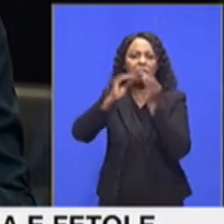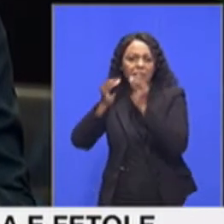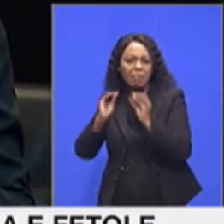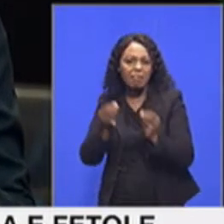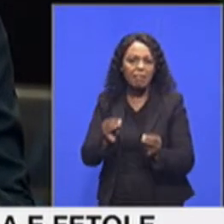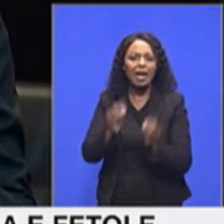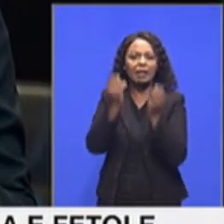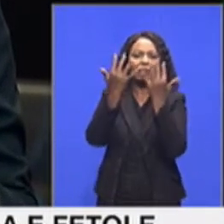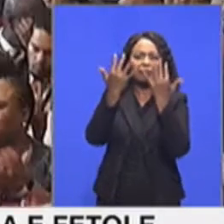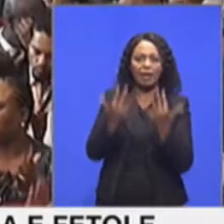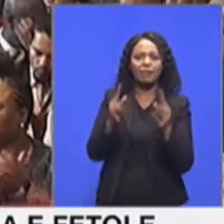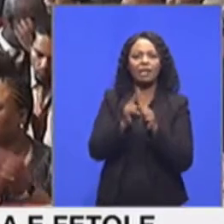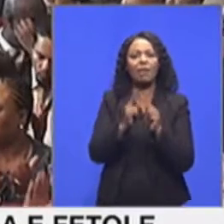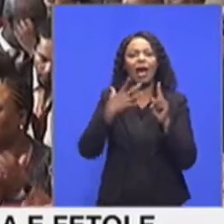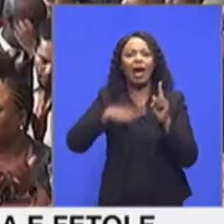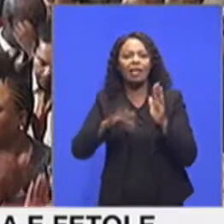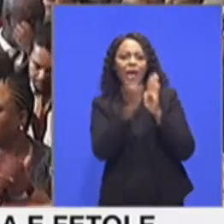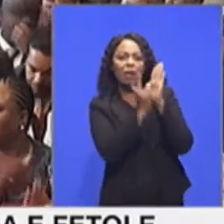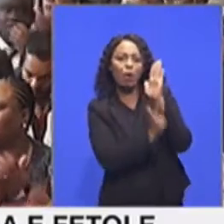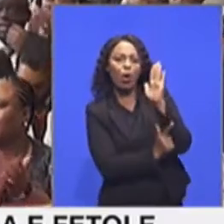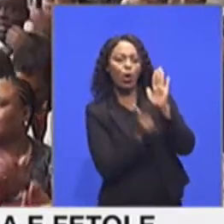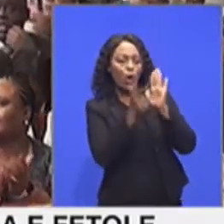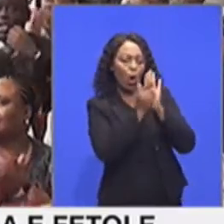in Parliament.